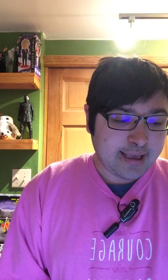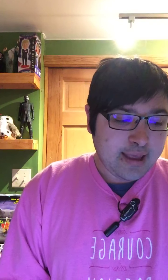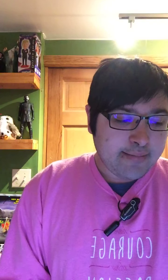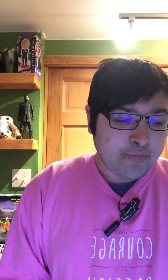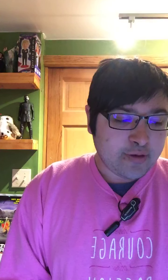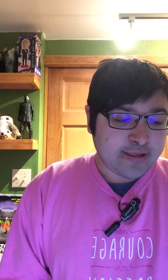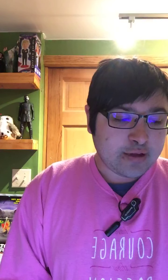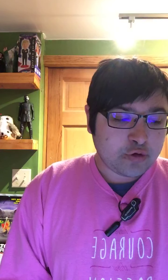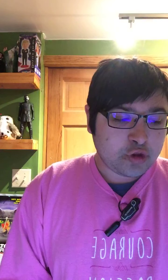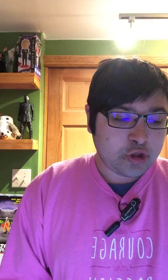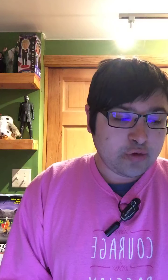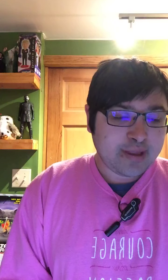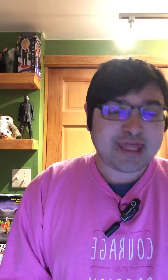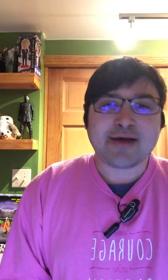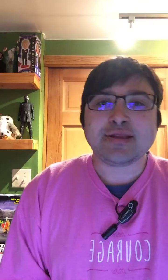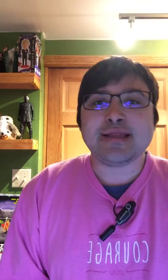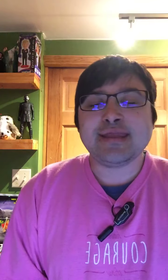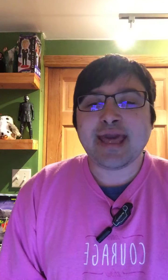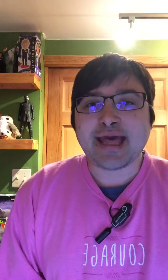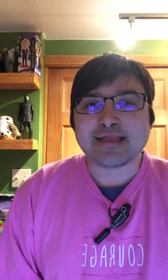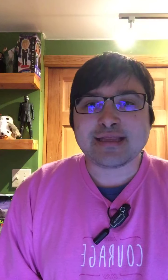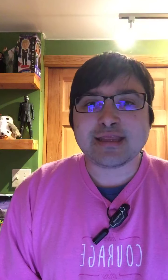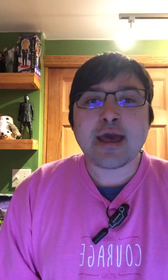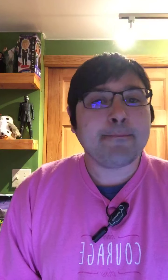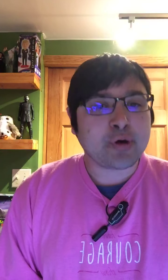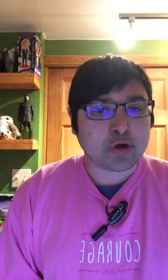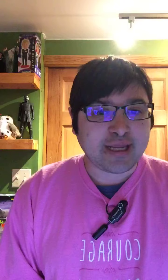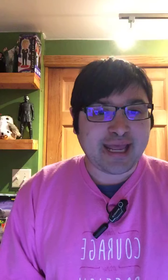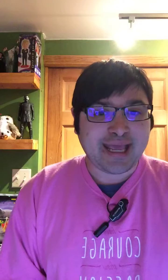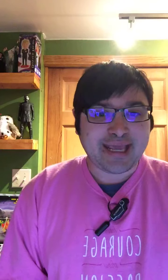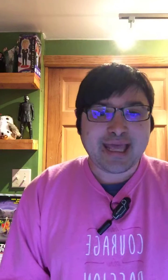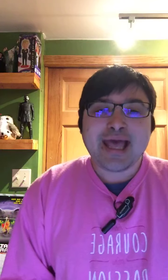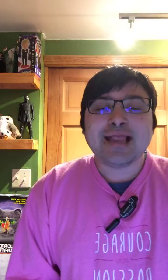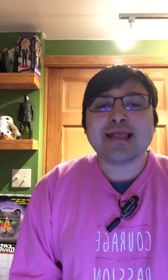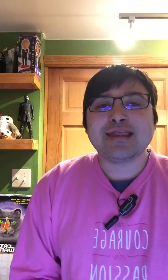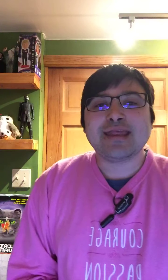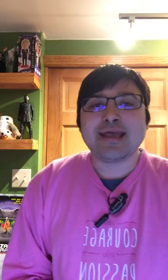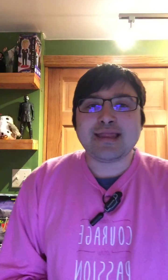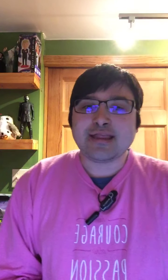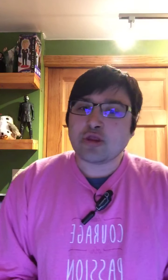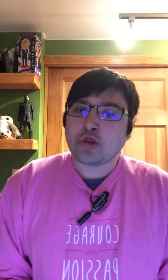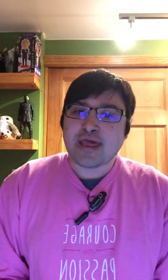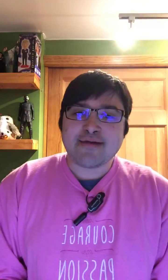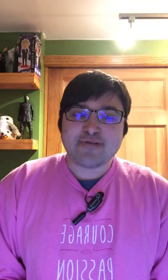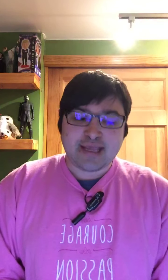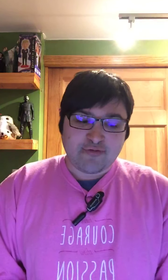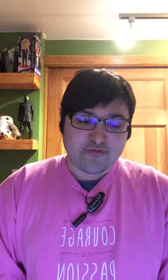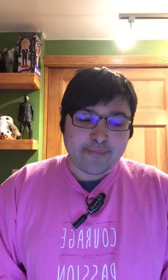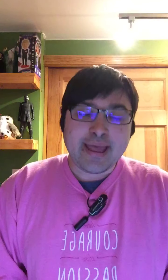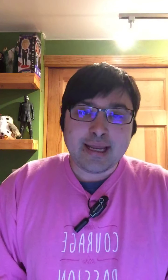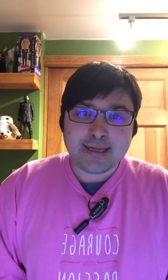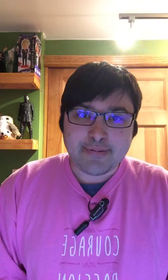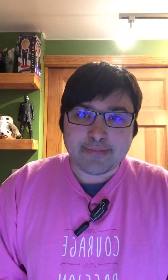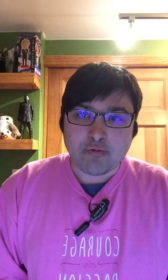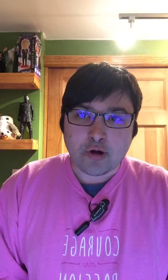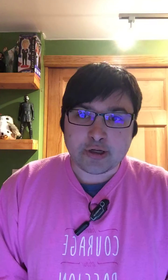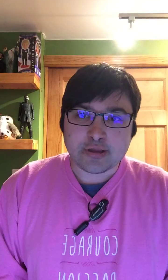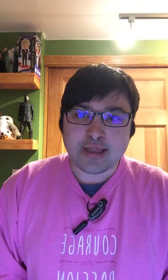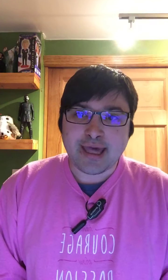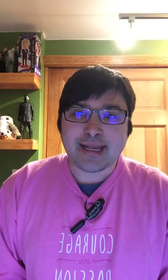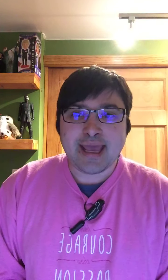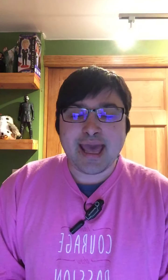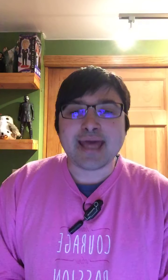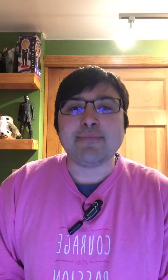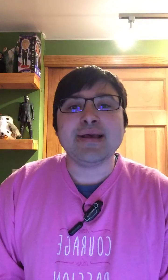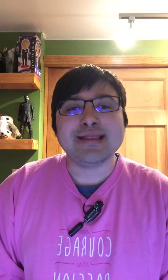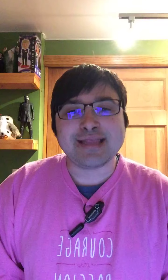conducting more than 2,000 tests per day. Let's take a listen to that video from WMUR News